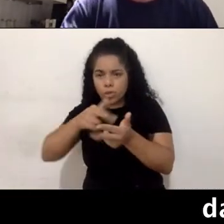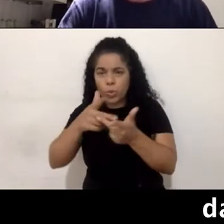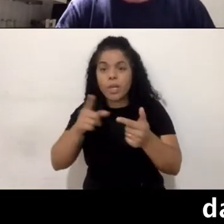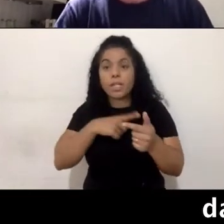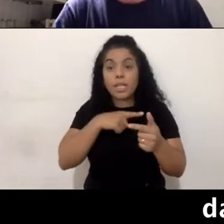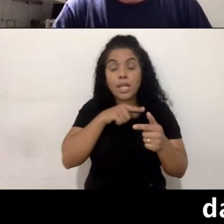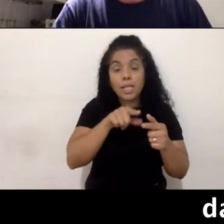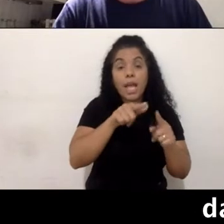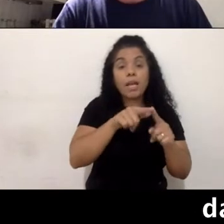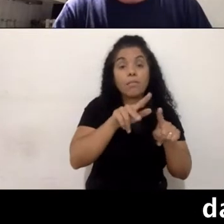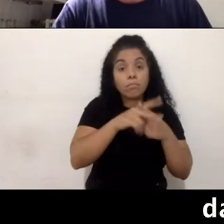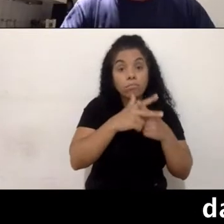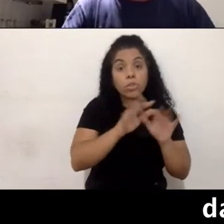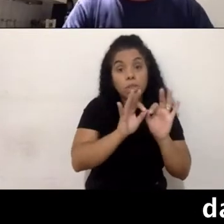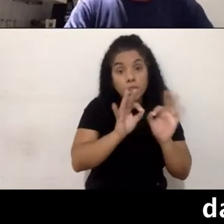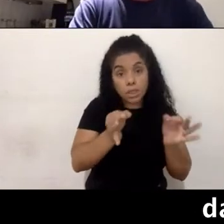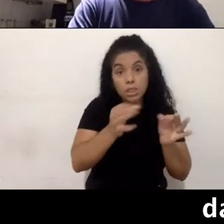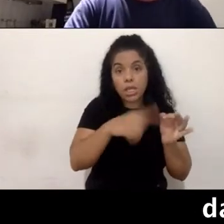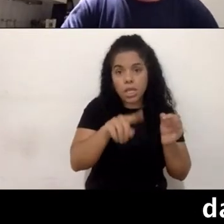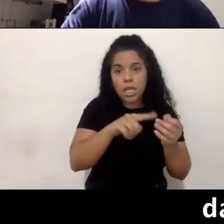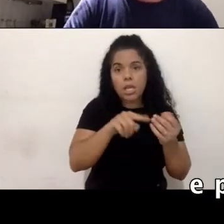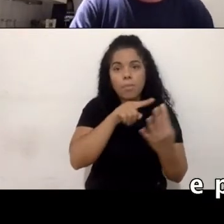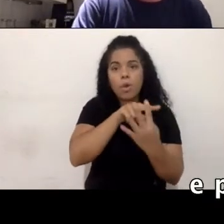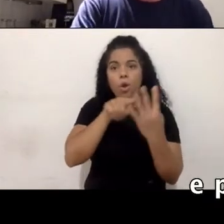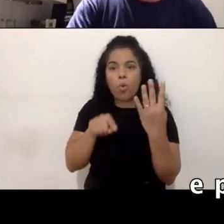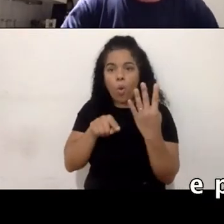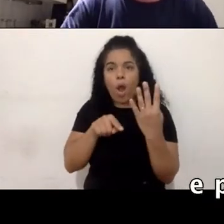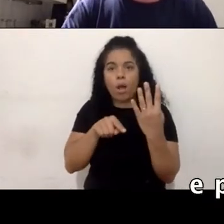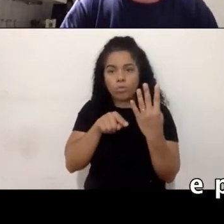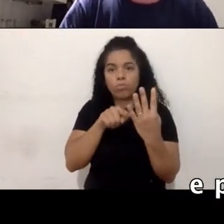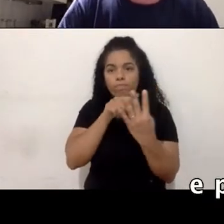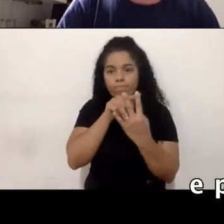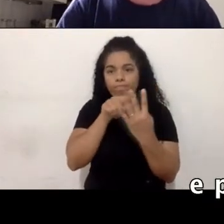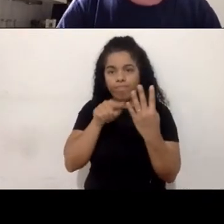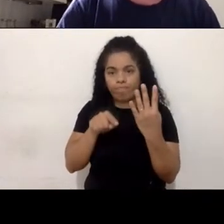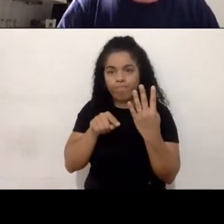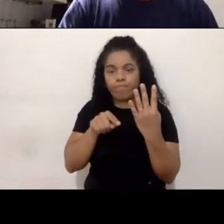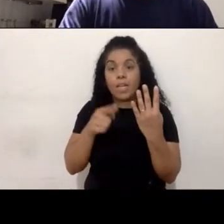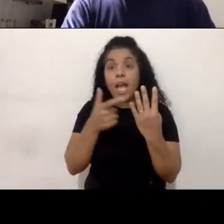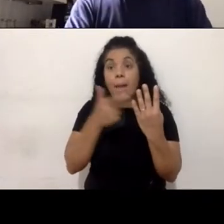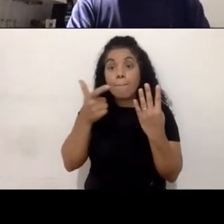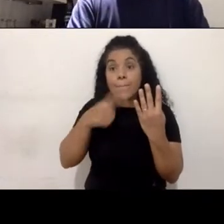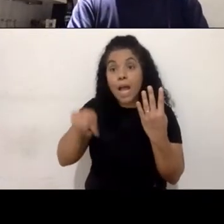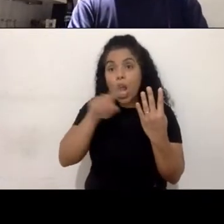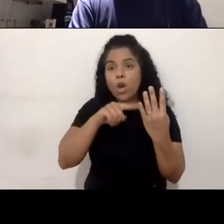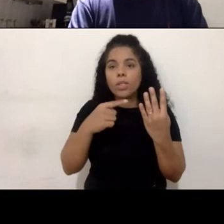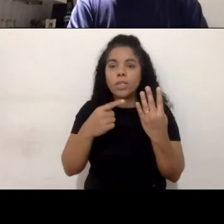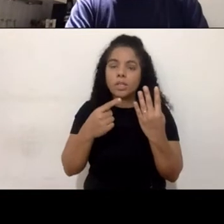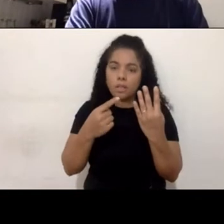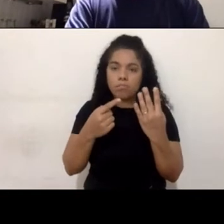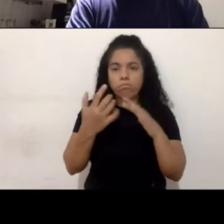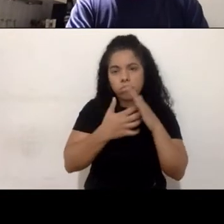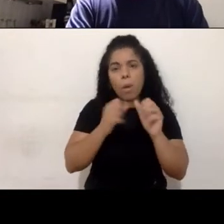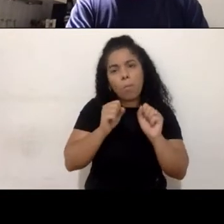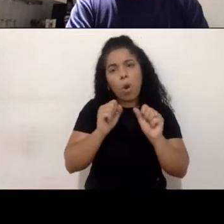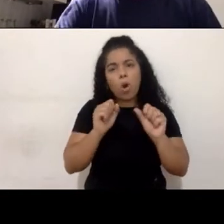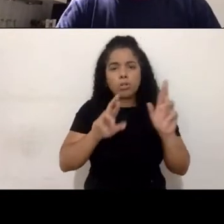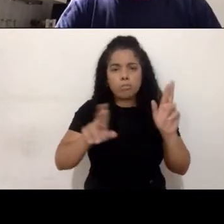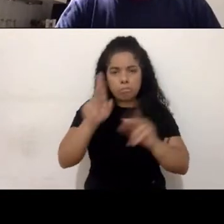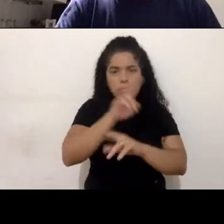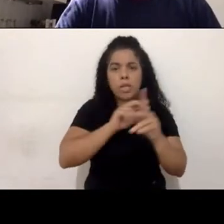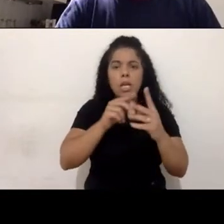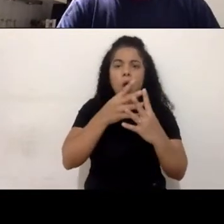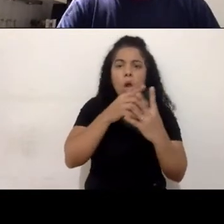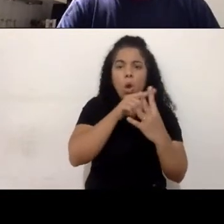production. Obviously, in most organizations, it's different, and there may be more to it than this. But the basic idea of I have multiple environments